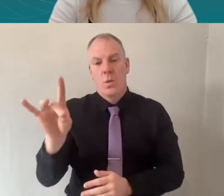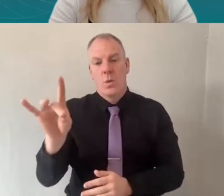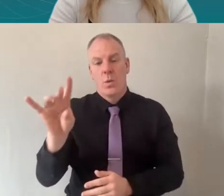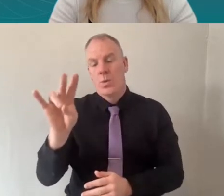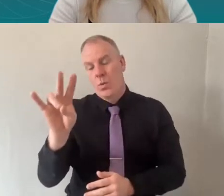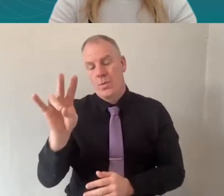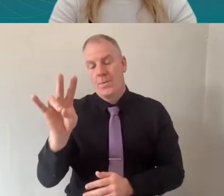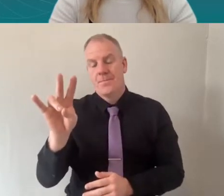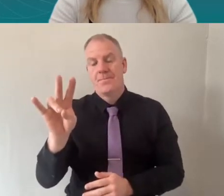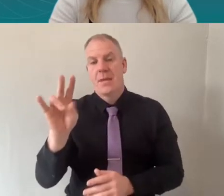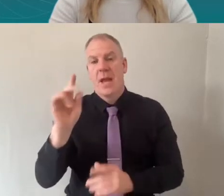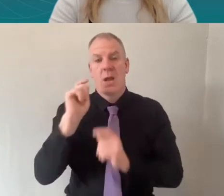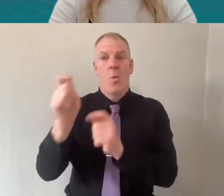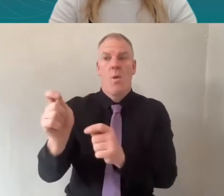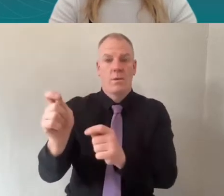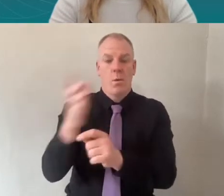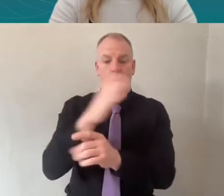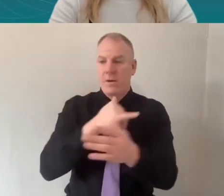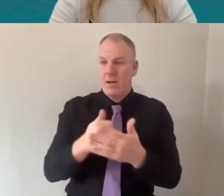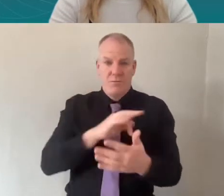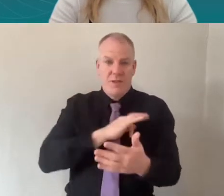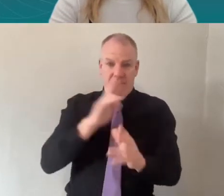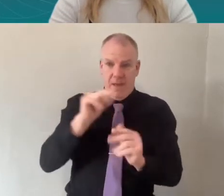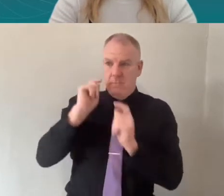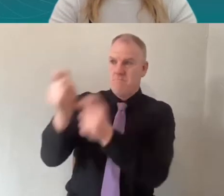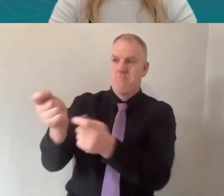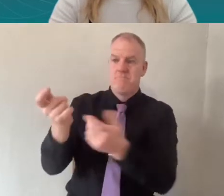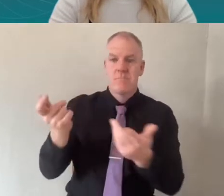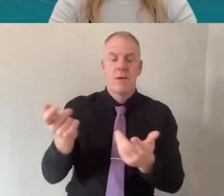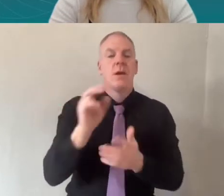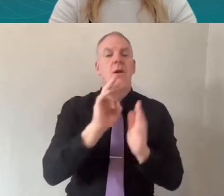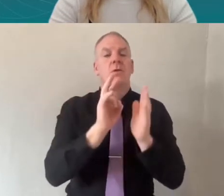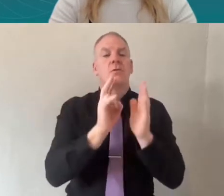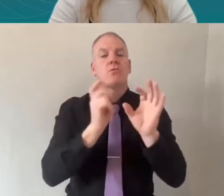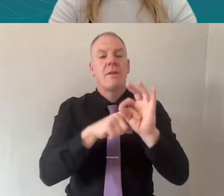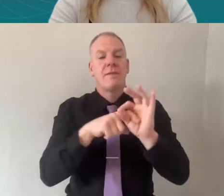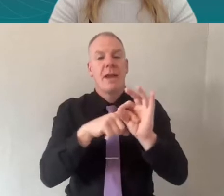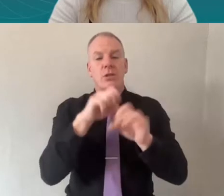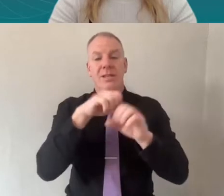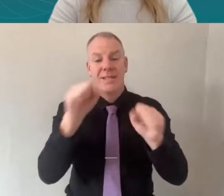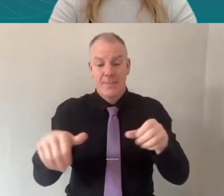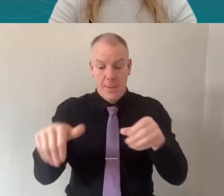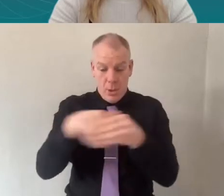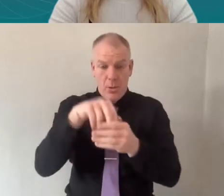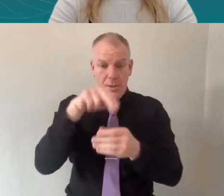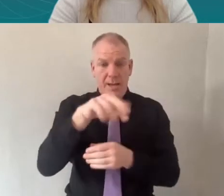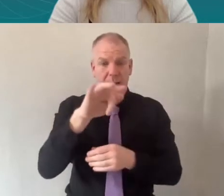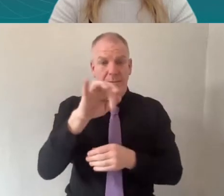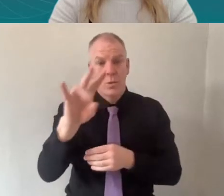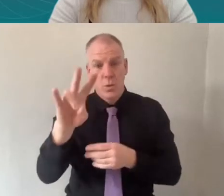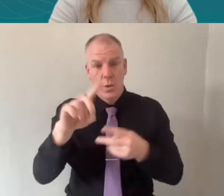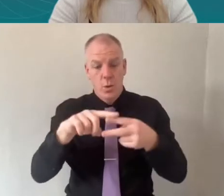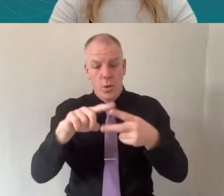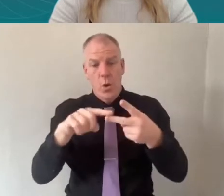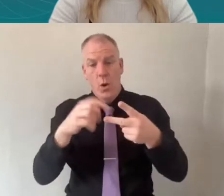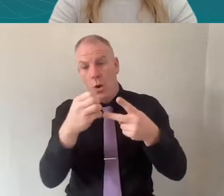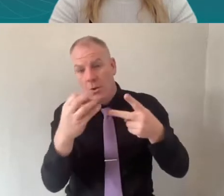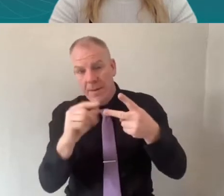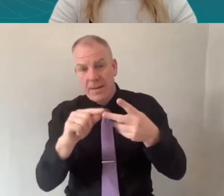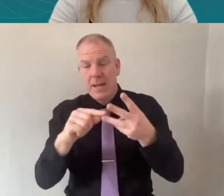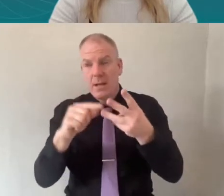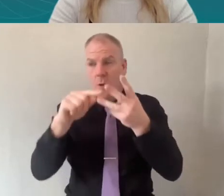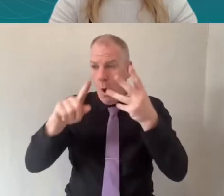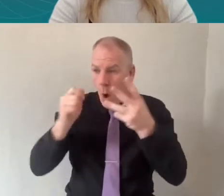awarding body in our own right, the qualification system, which includes the NFQ, other tools, and all awarding